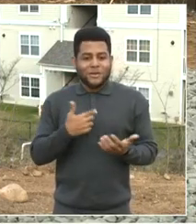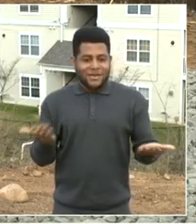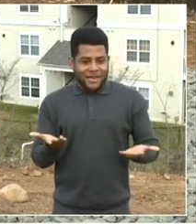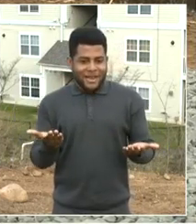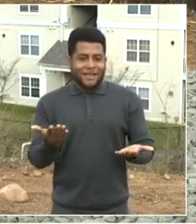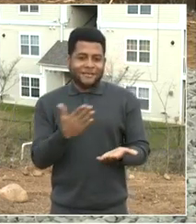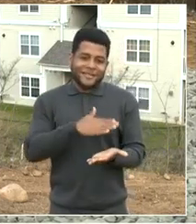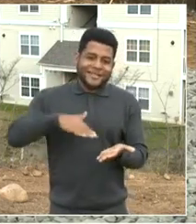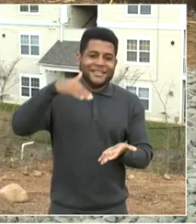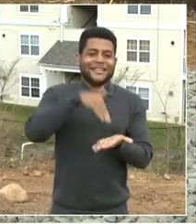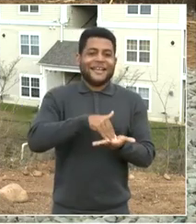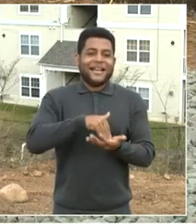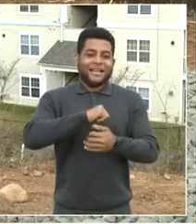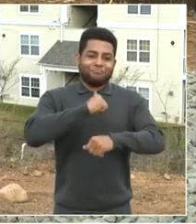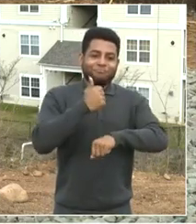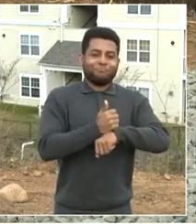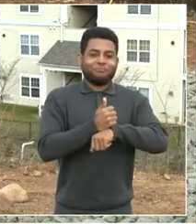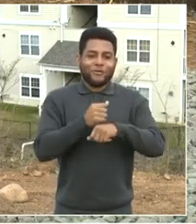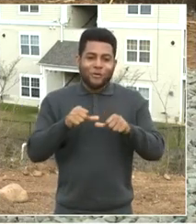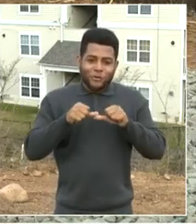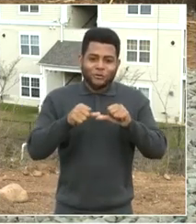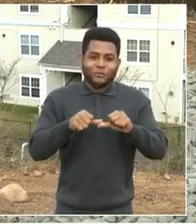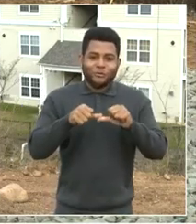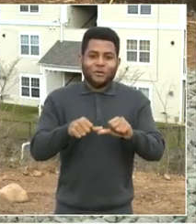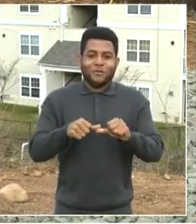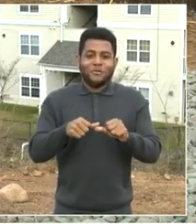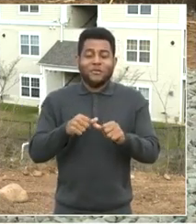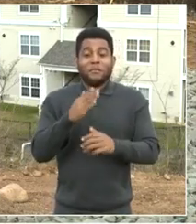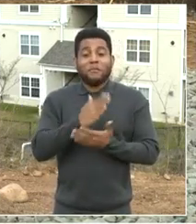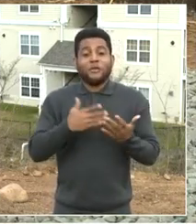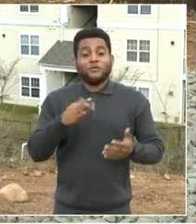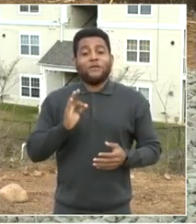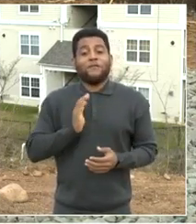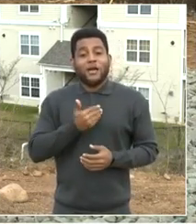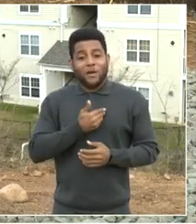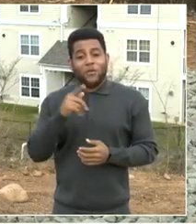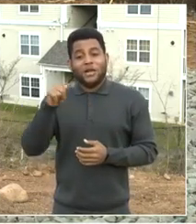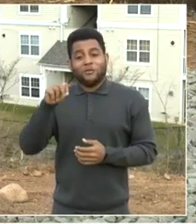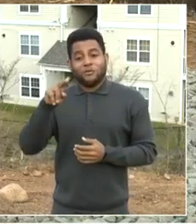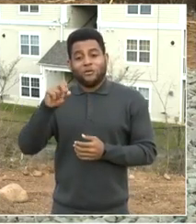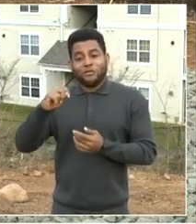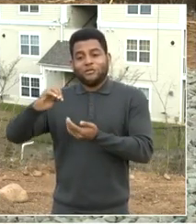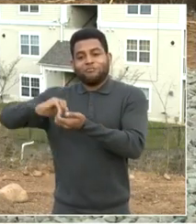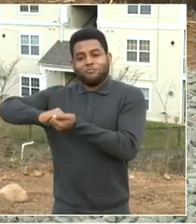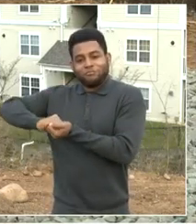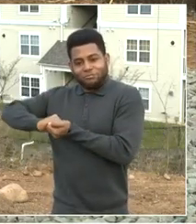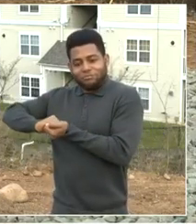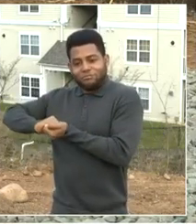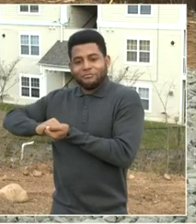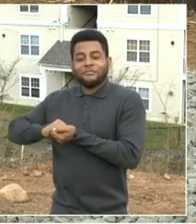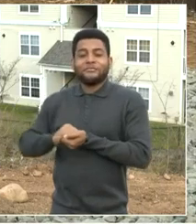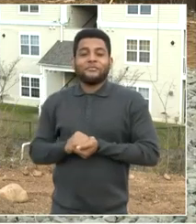Community Land Trust efforts to partner with them, and their contribution of